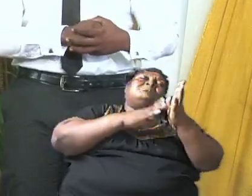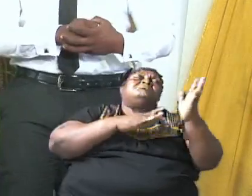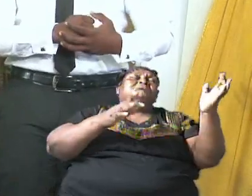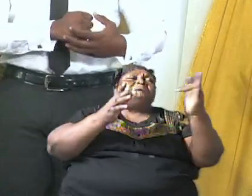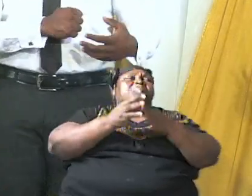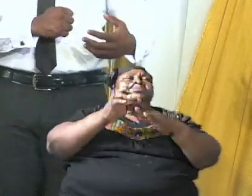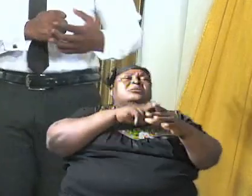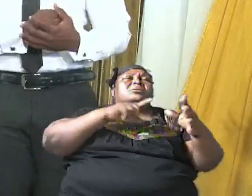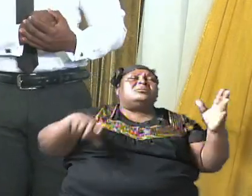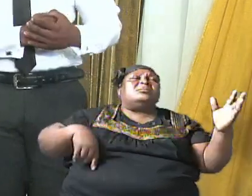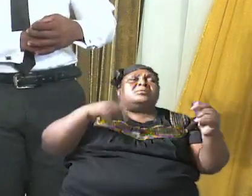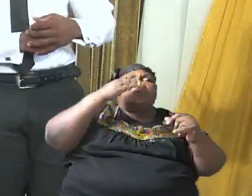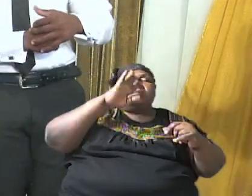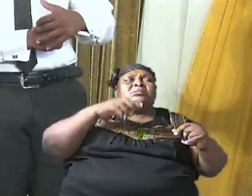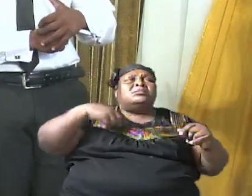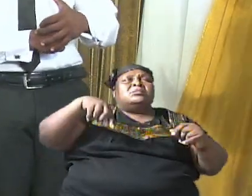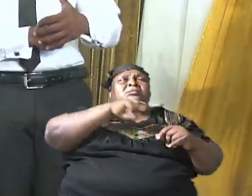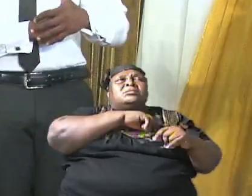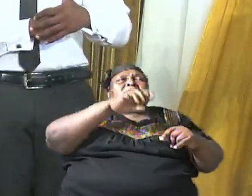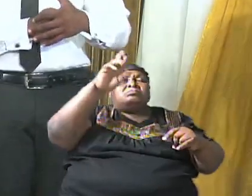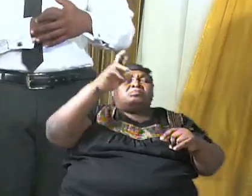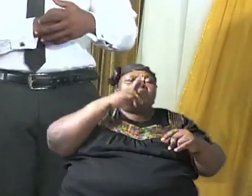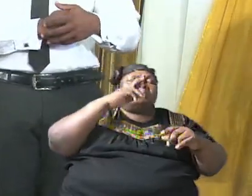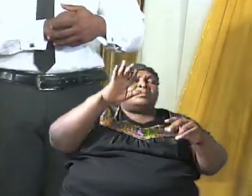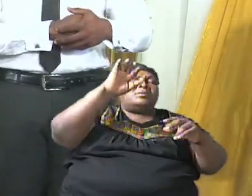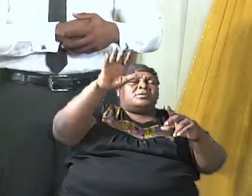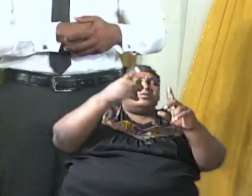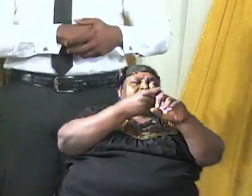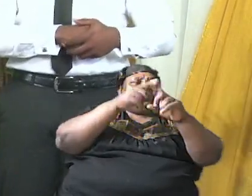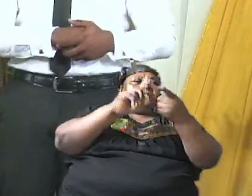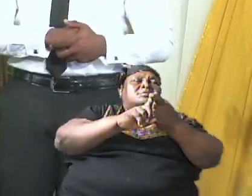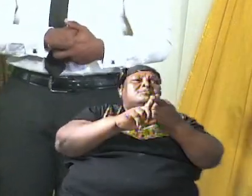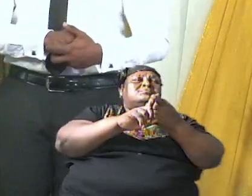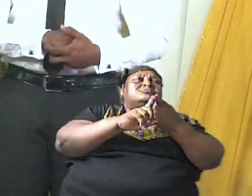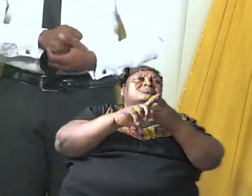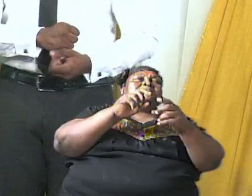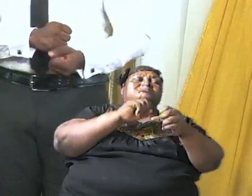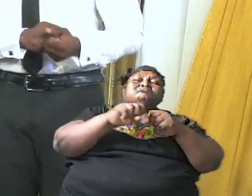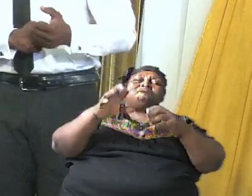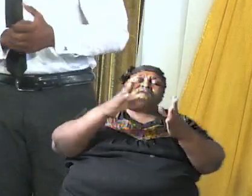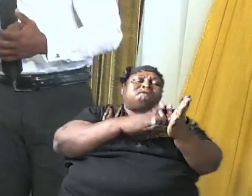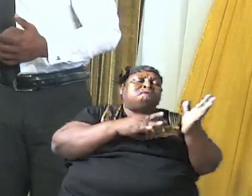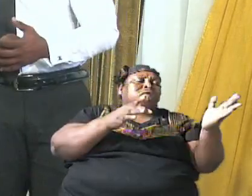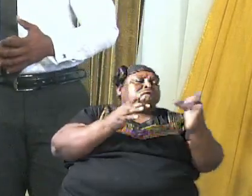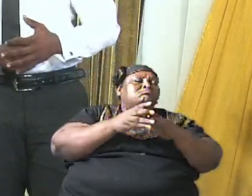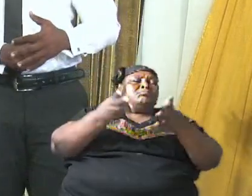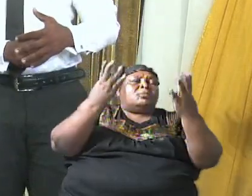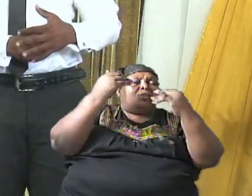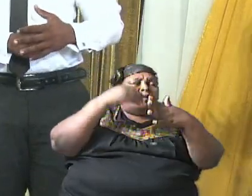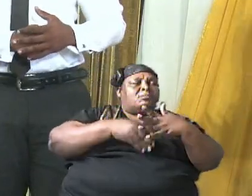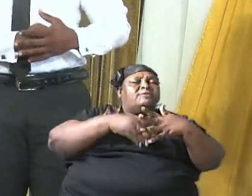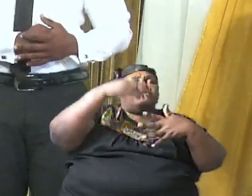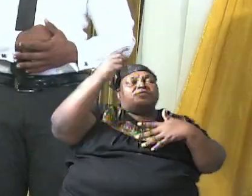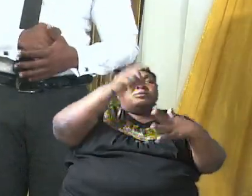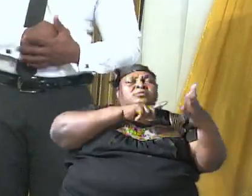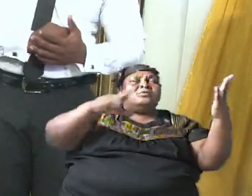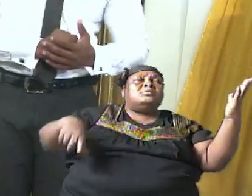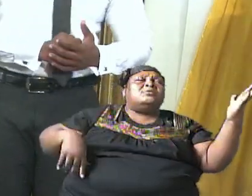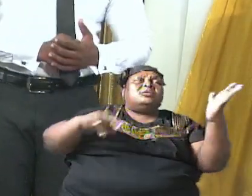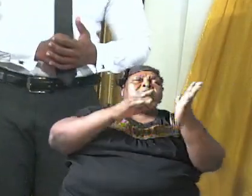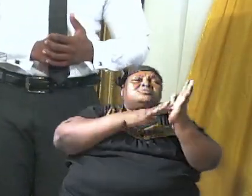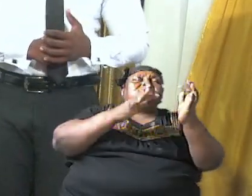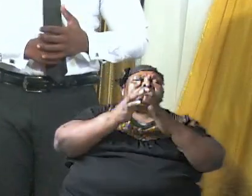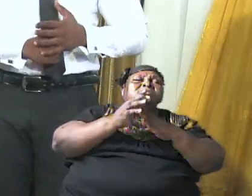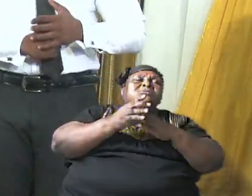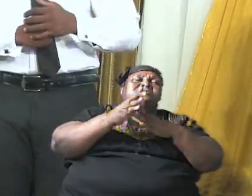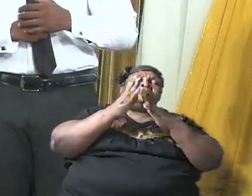Jesus, Lord God, you said we are your friend, Lord God. And so, Jesus, we come before you, Lord God.